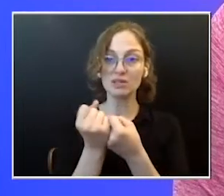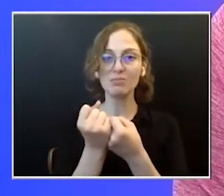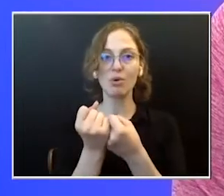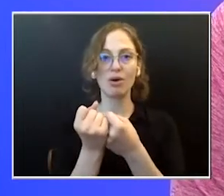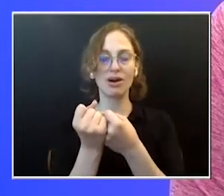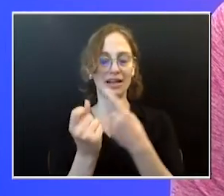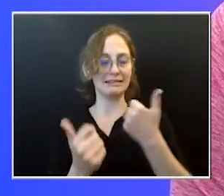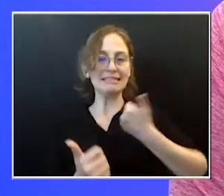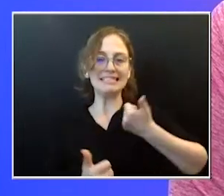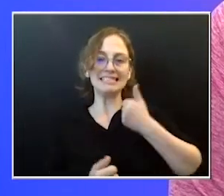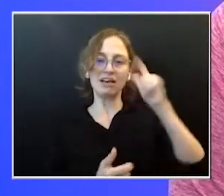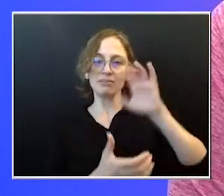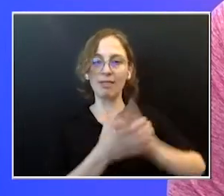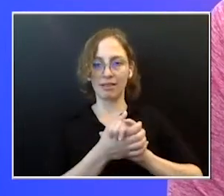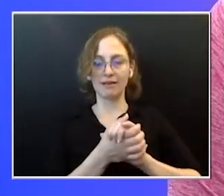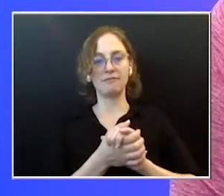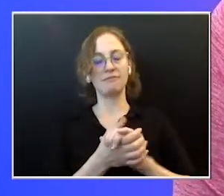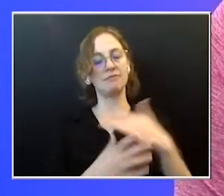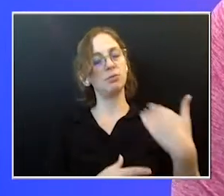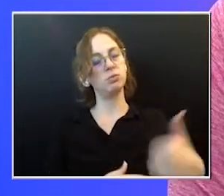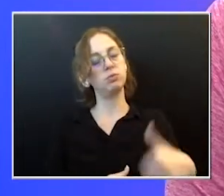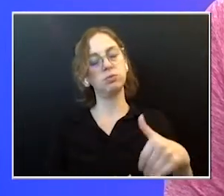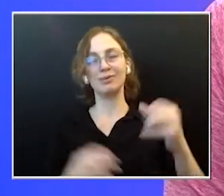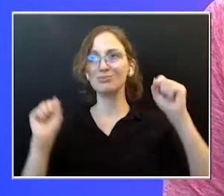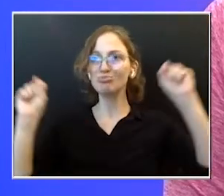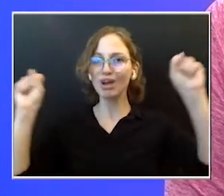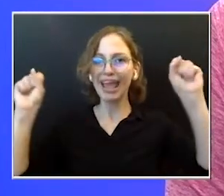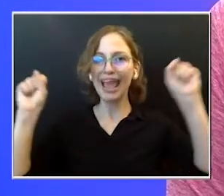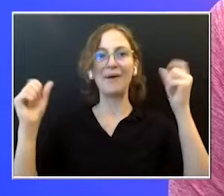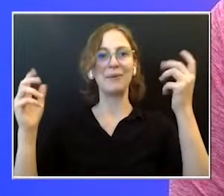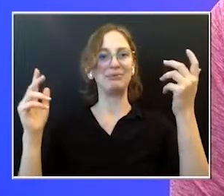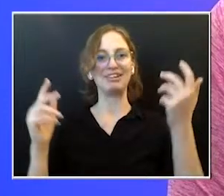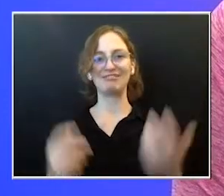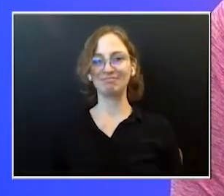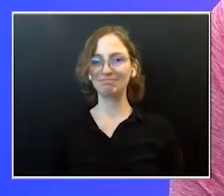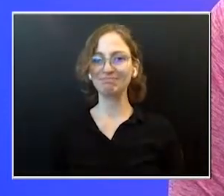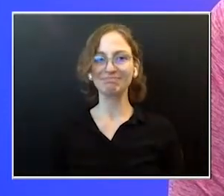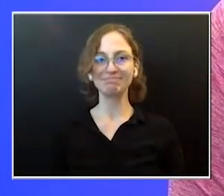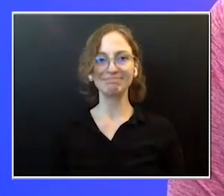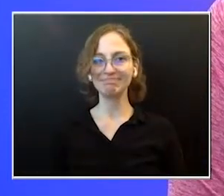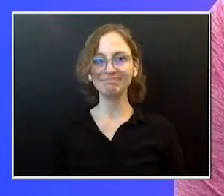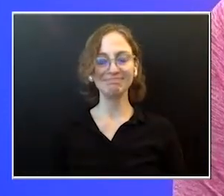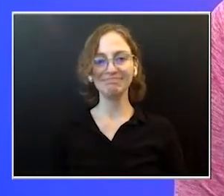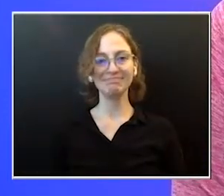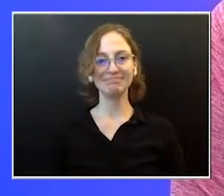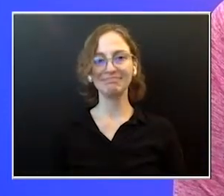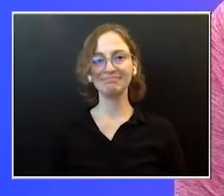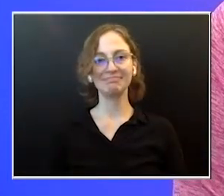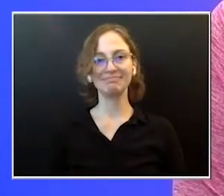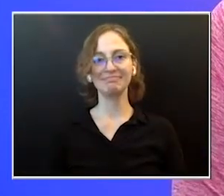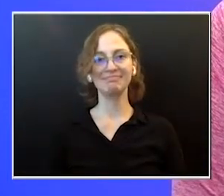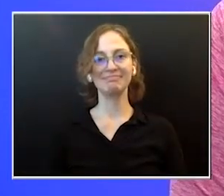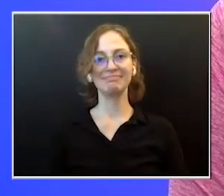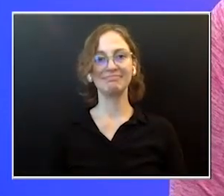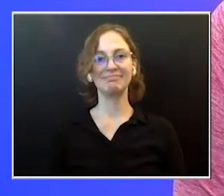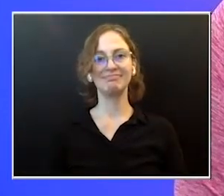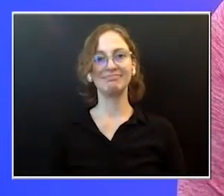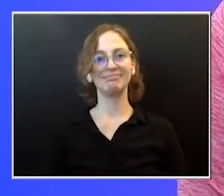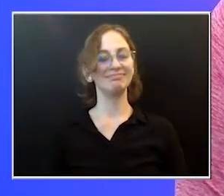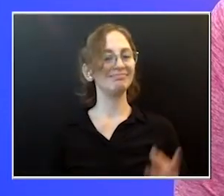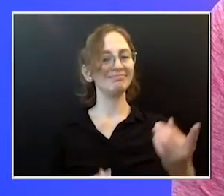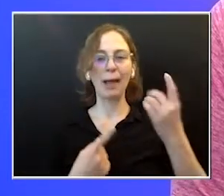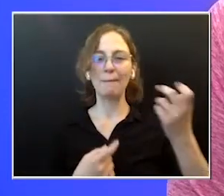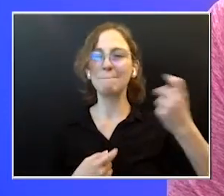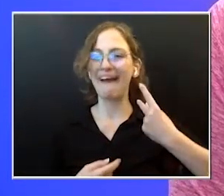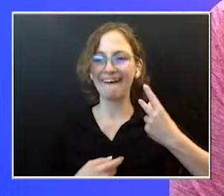you know, working out, and just to come back, to know I can come back